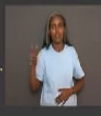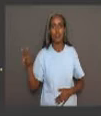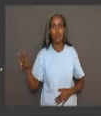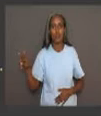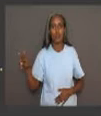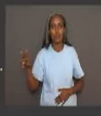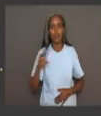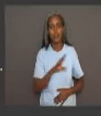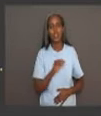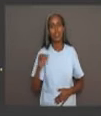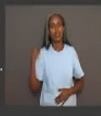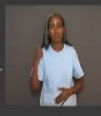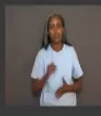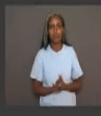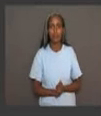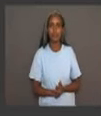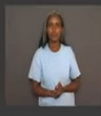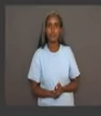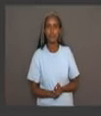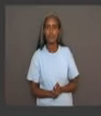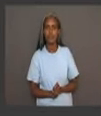22, and so on.